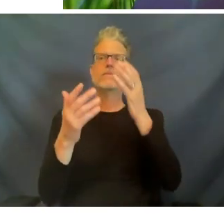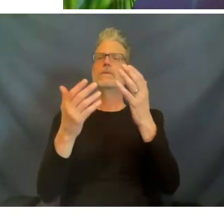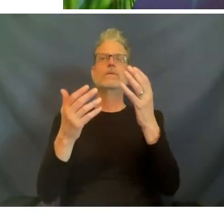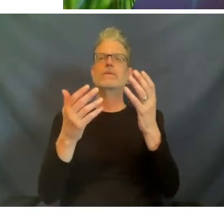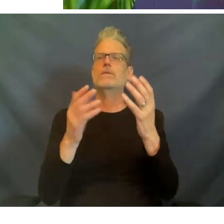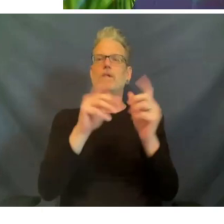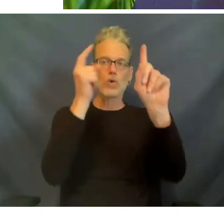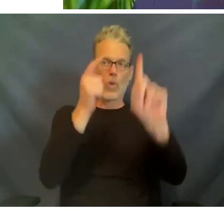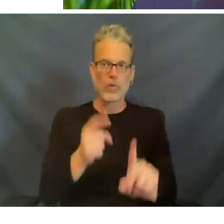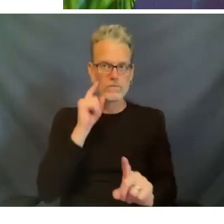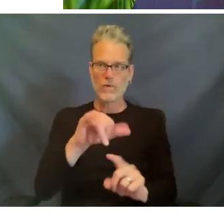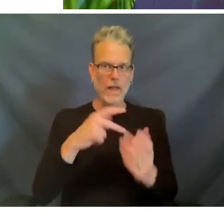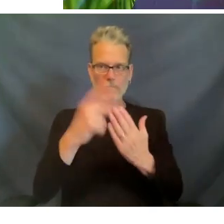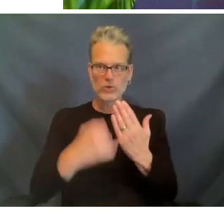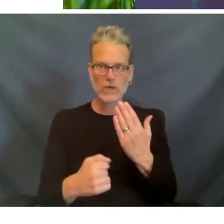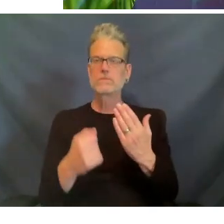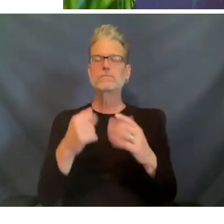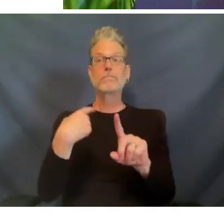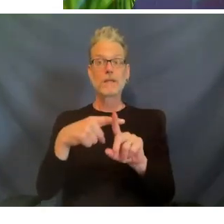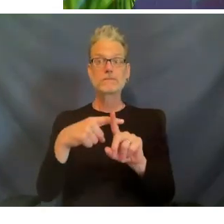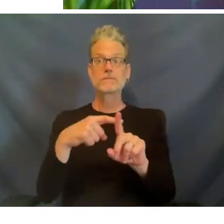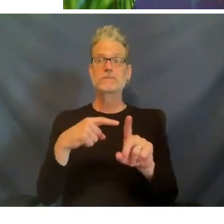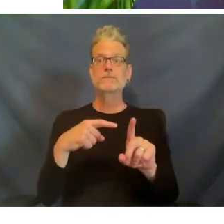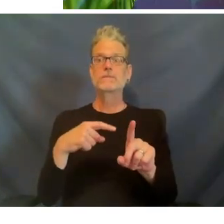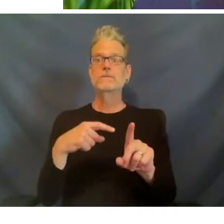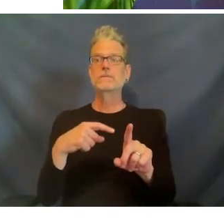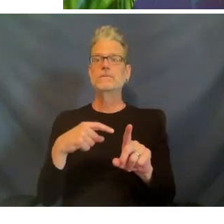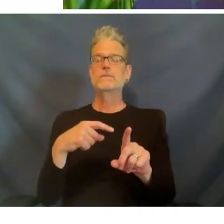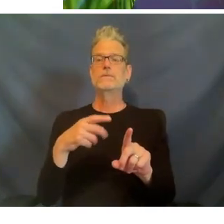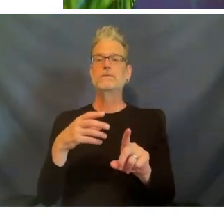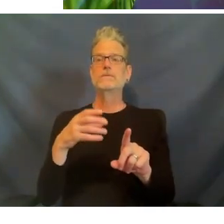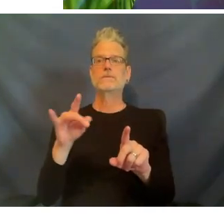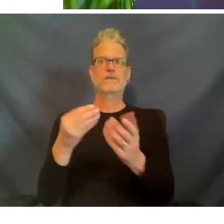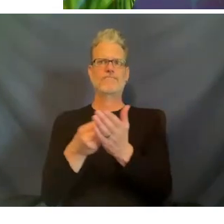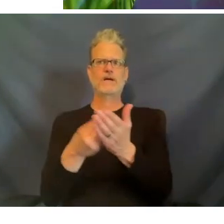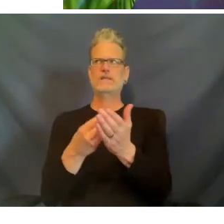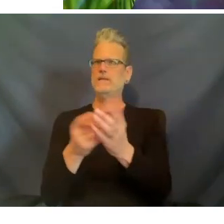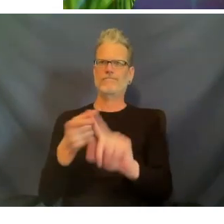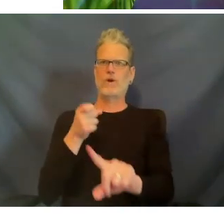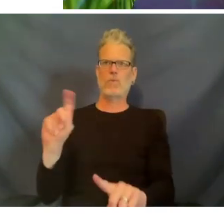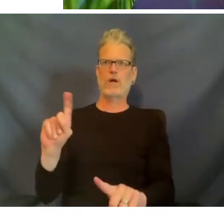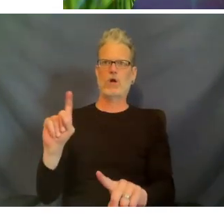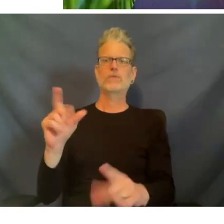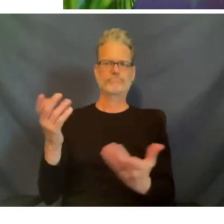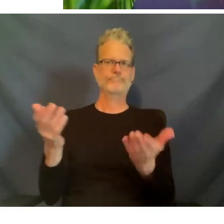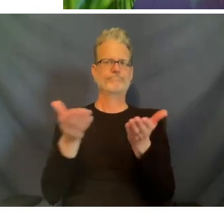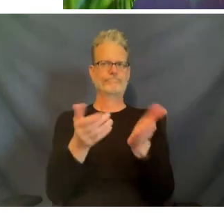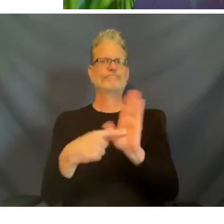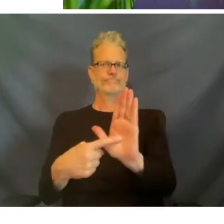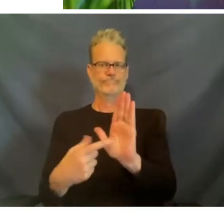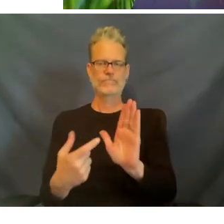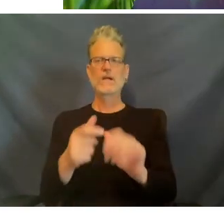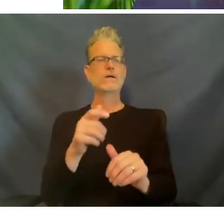of that project, and also what the funding source was. And all you have to do is click on the